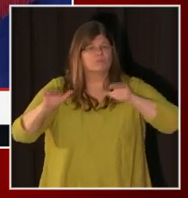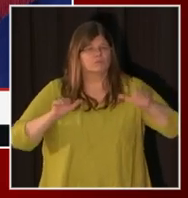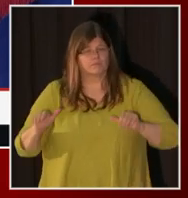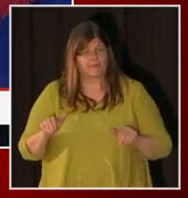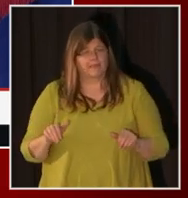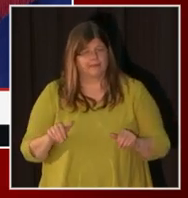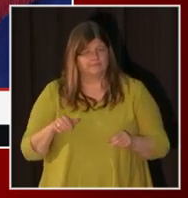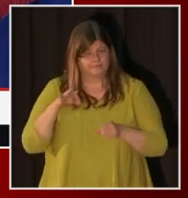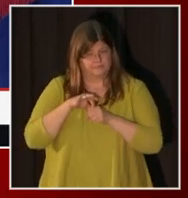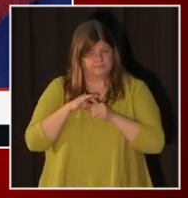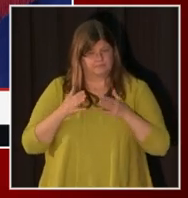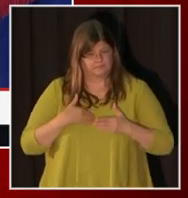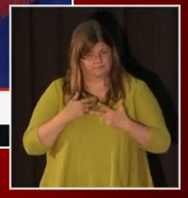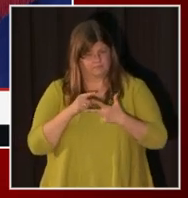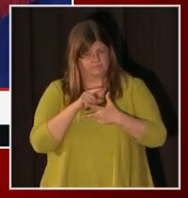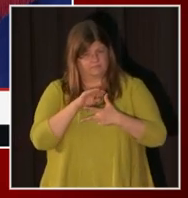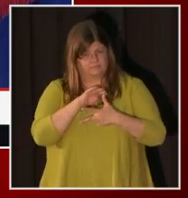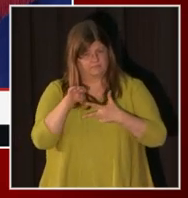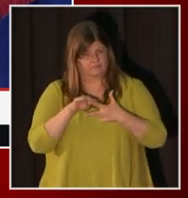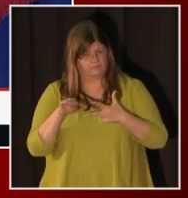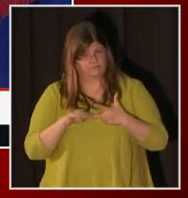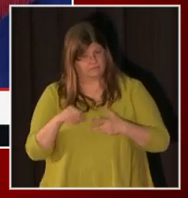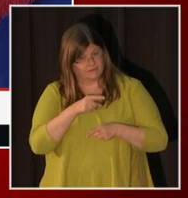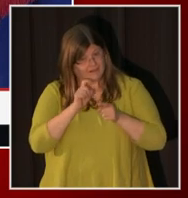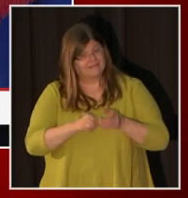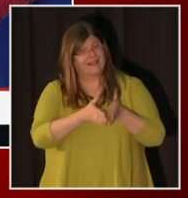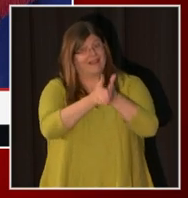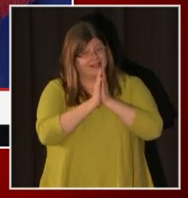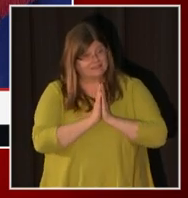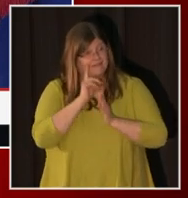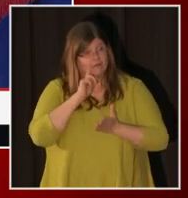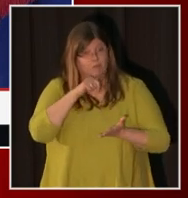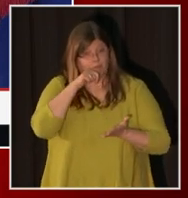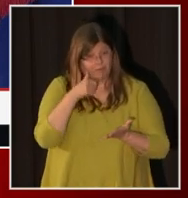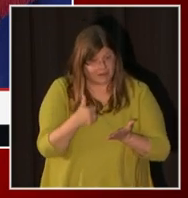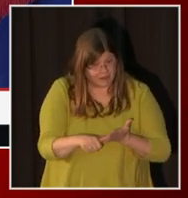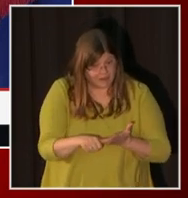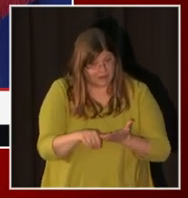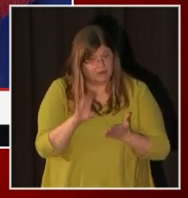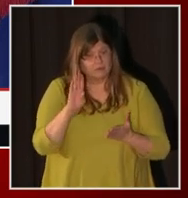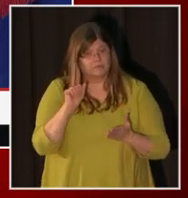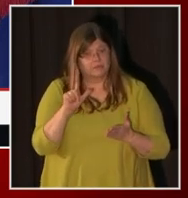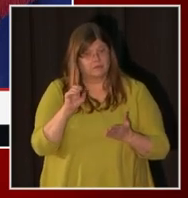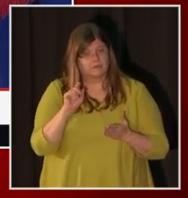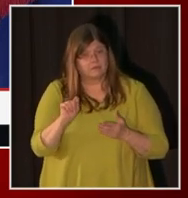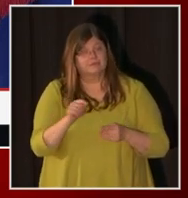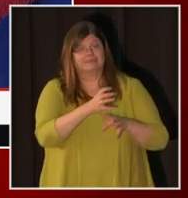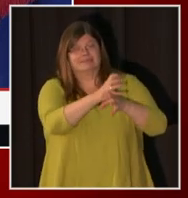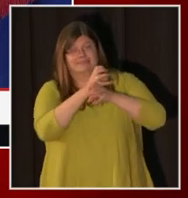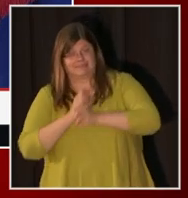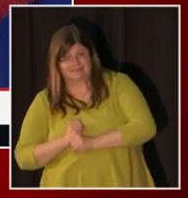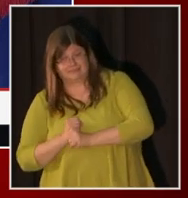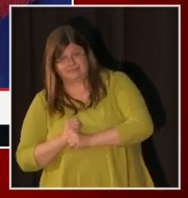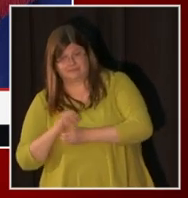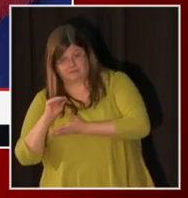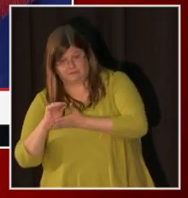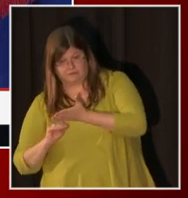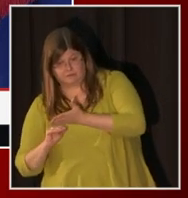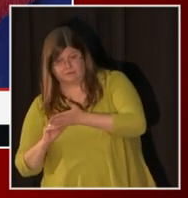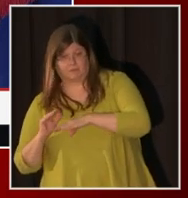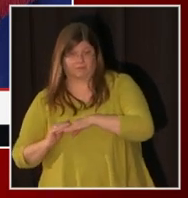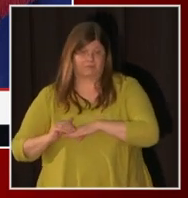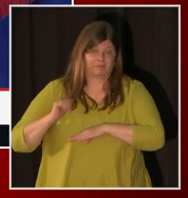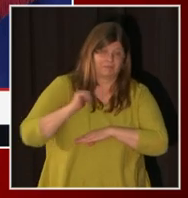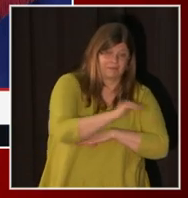process where you have to ask for a ballot, get the ballot, and return the ballot for the June primary? Well,